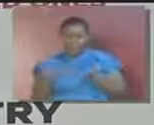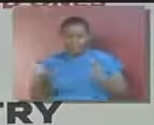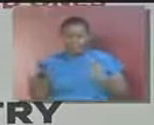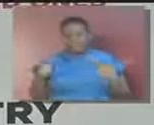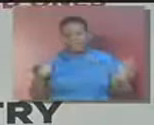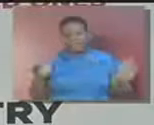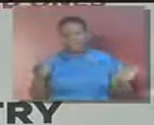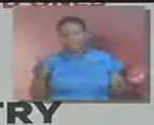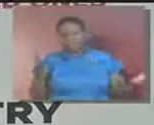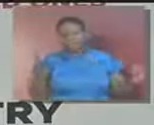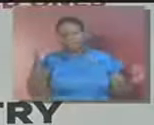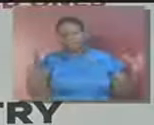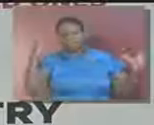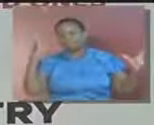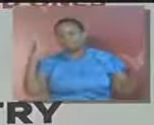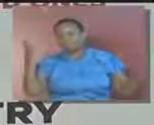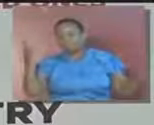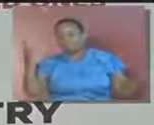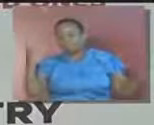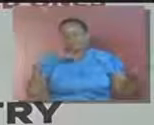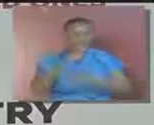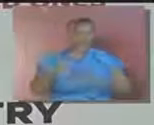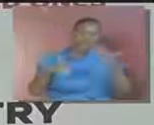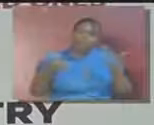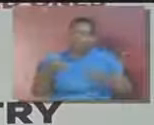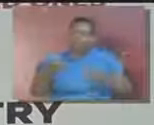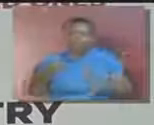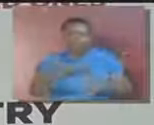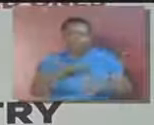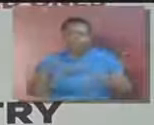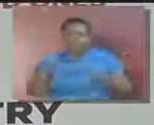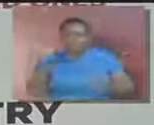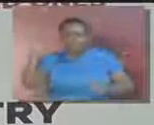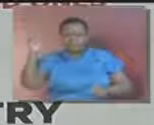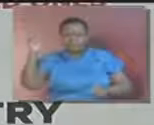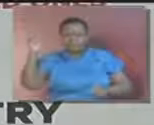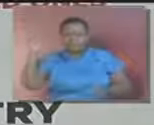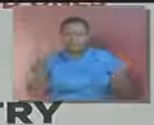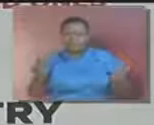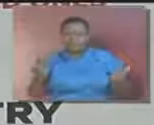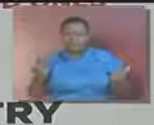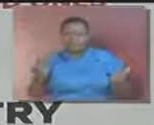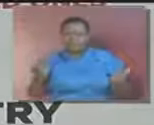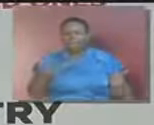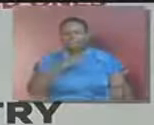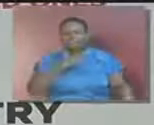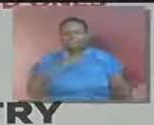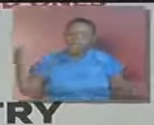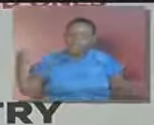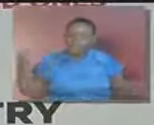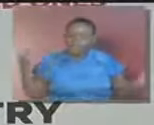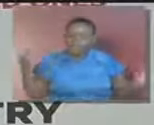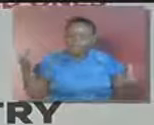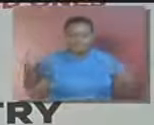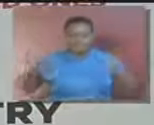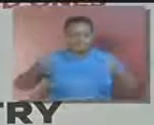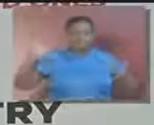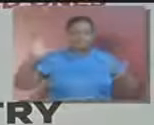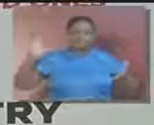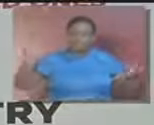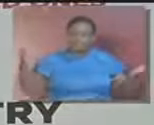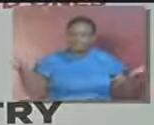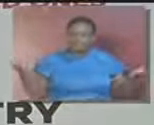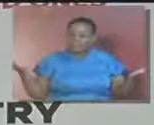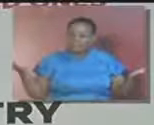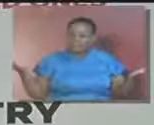So it's not about having food vending on the focus or on the radar. It's about appealing to